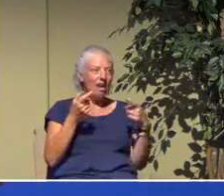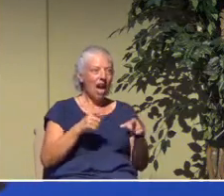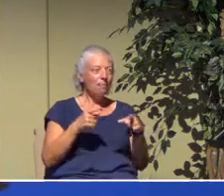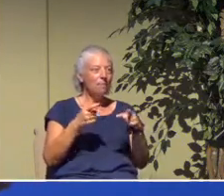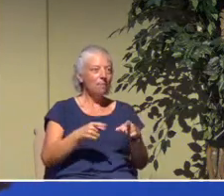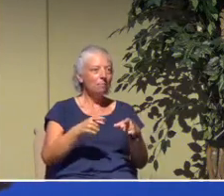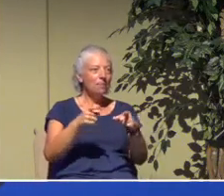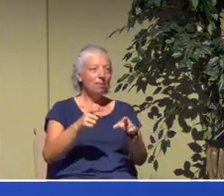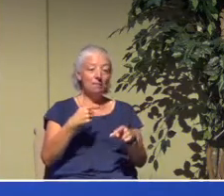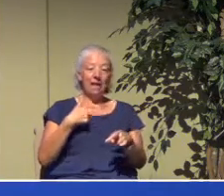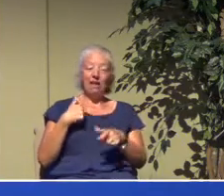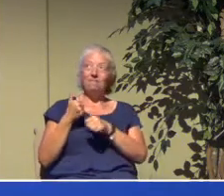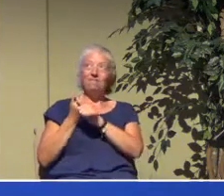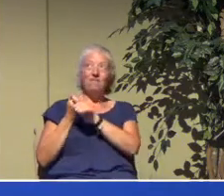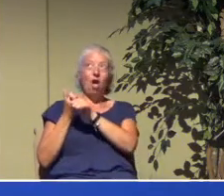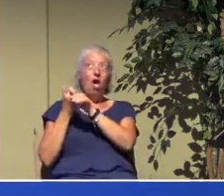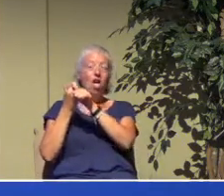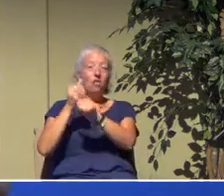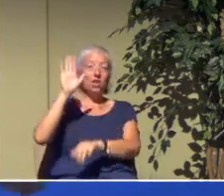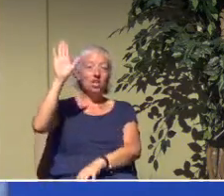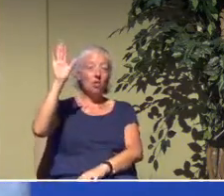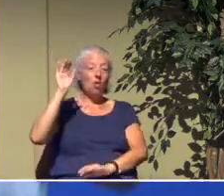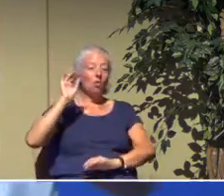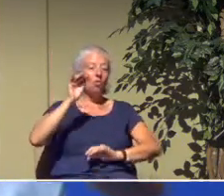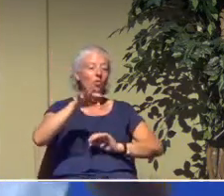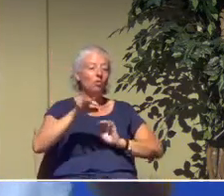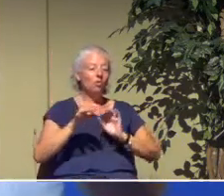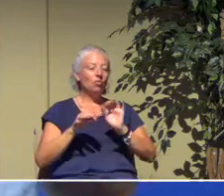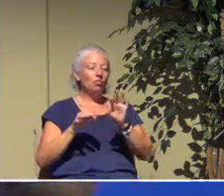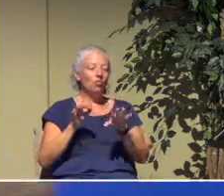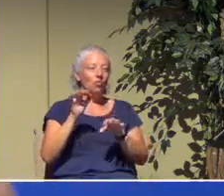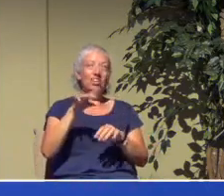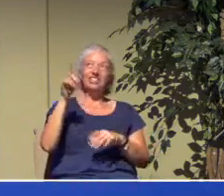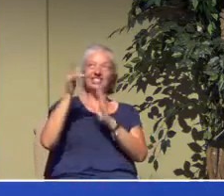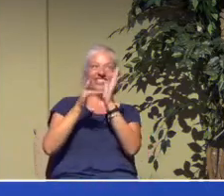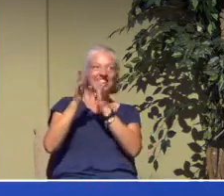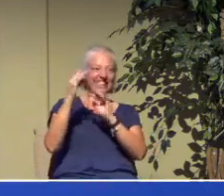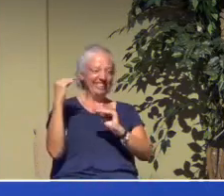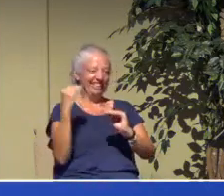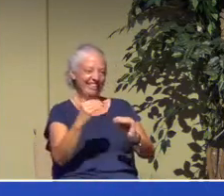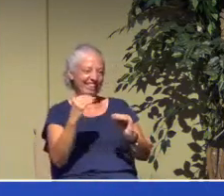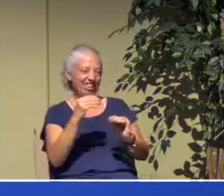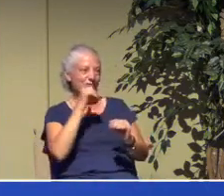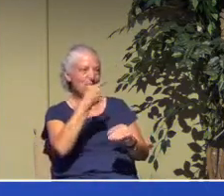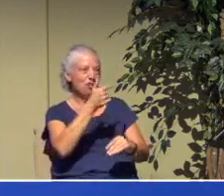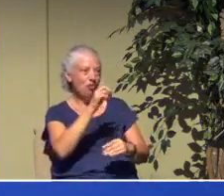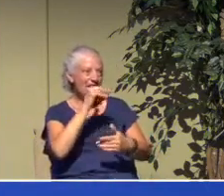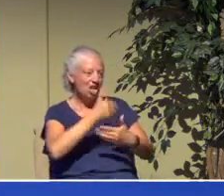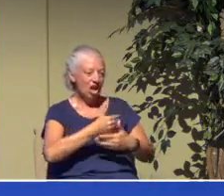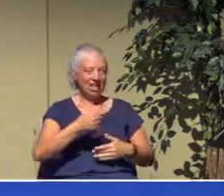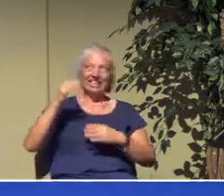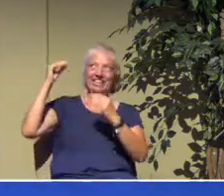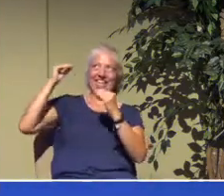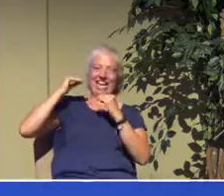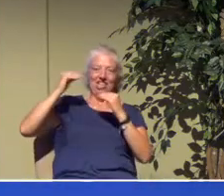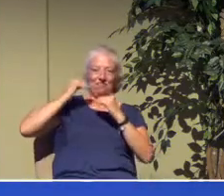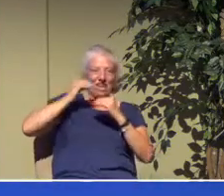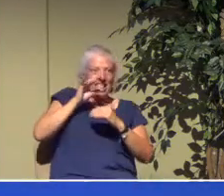I need to do is follow the trail. Jesus was teaching her. Jesus was teaching me in this